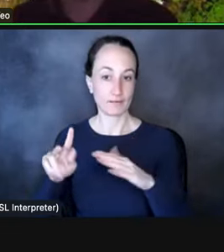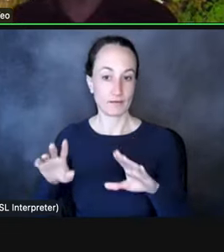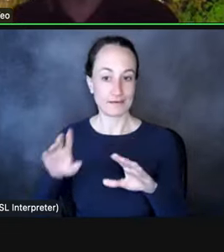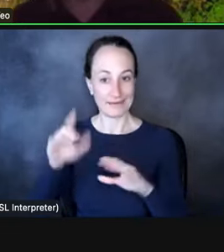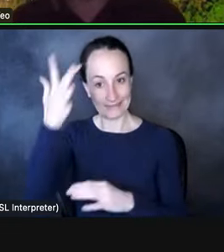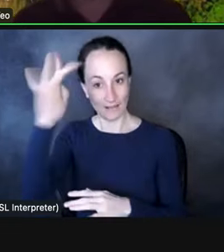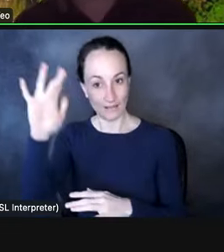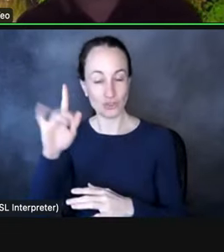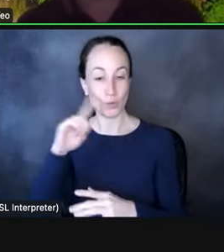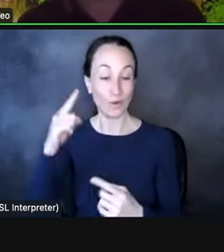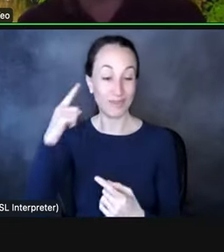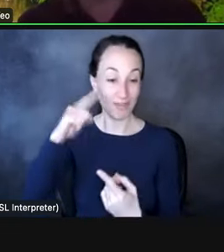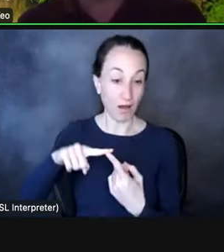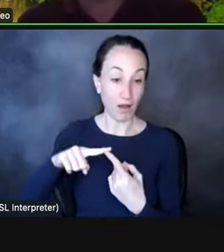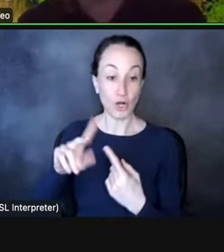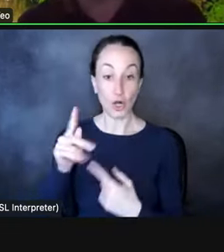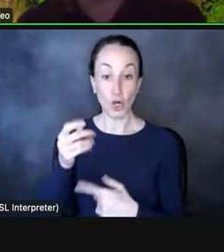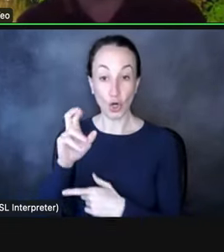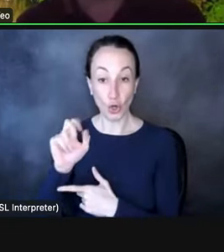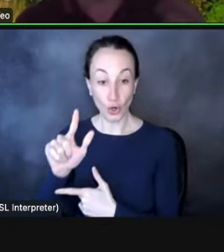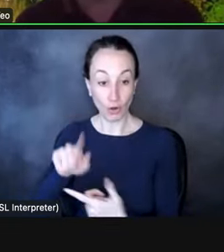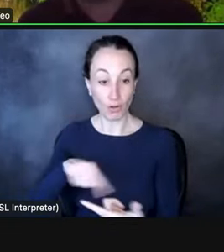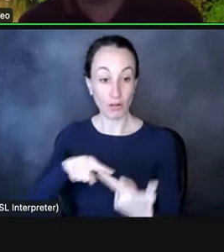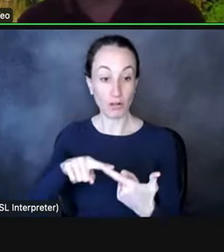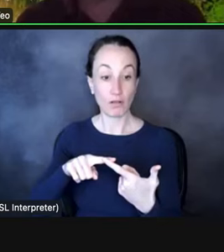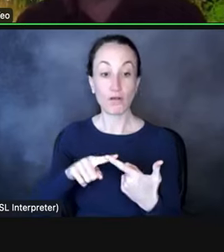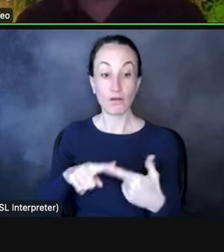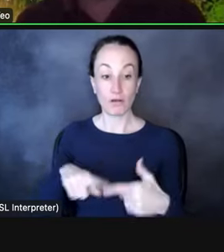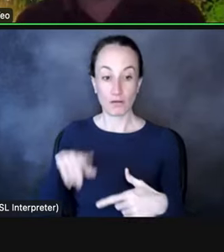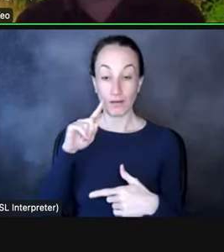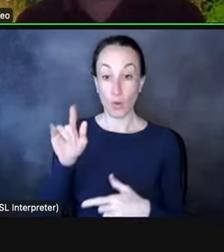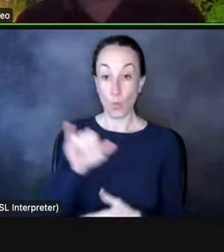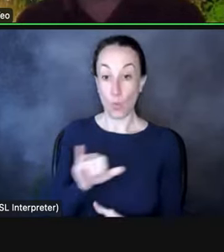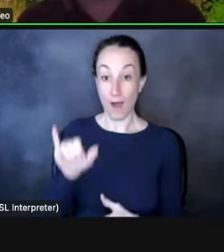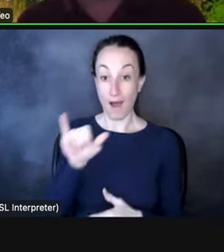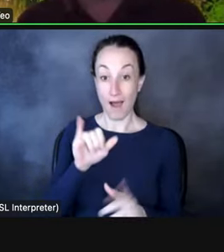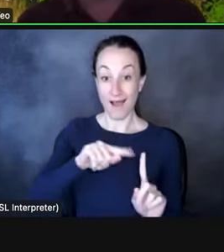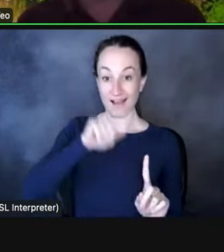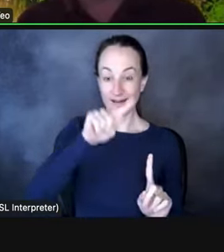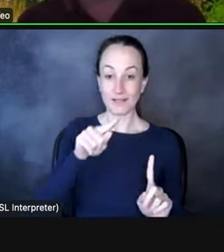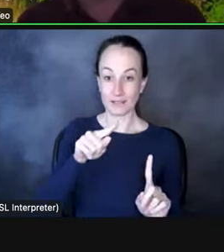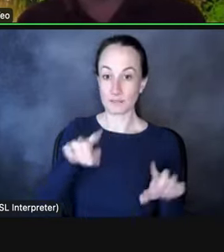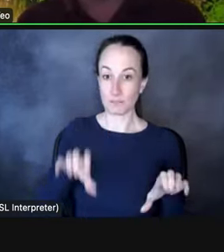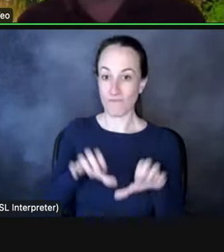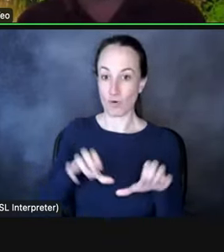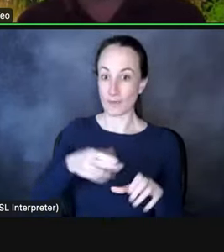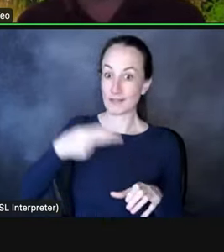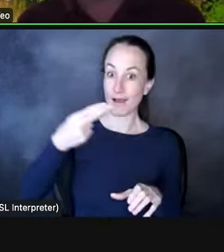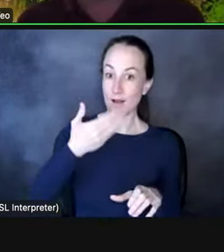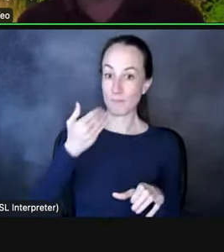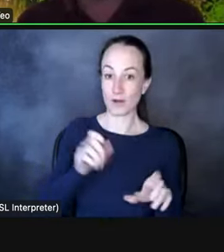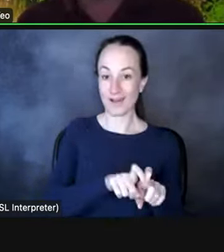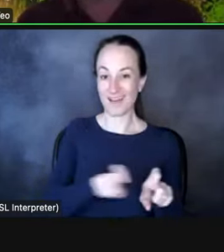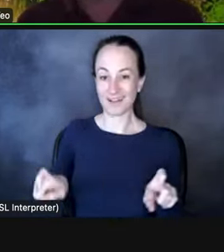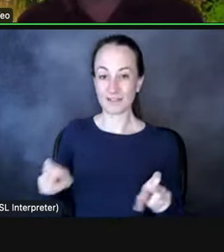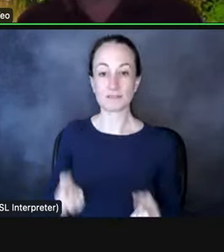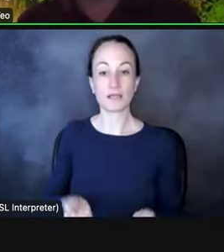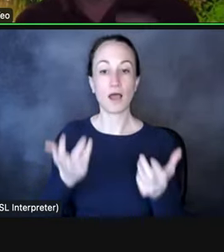models. Y-axis is the prediction performance, higher the better. X-axis is the number of training subjects.